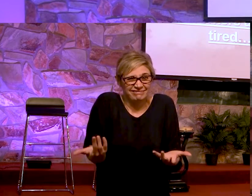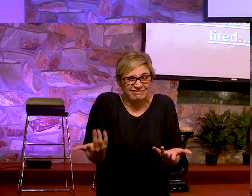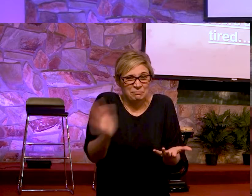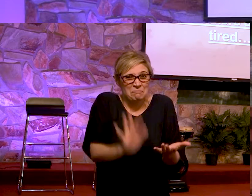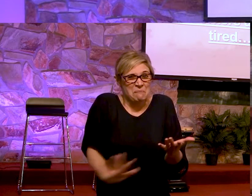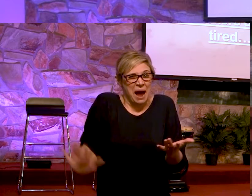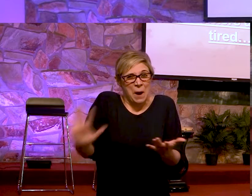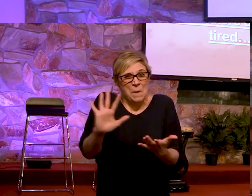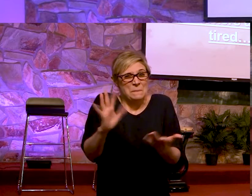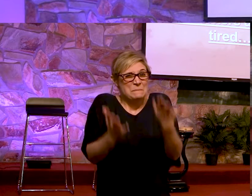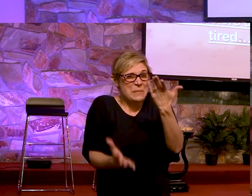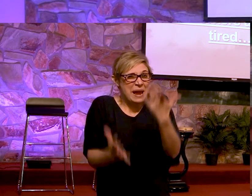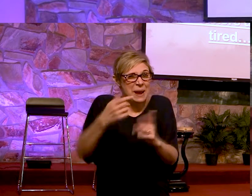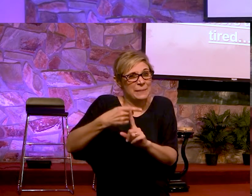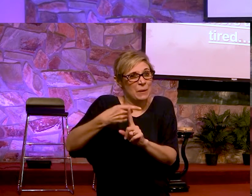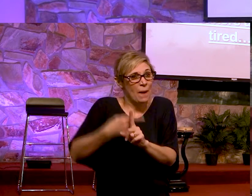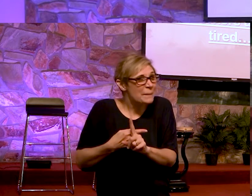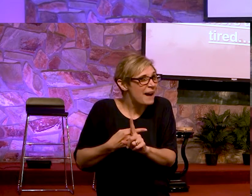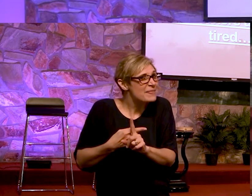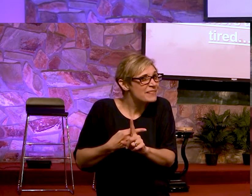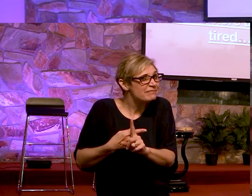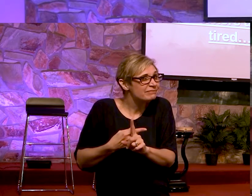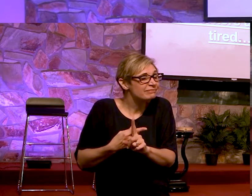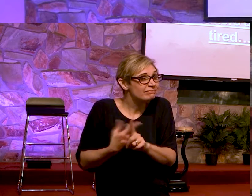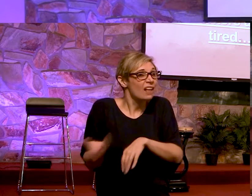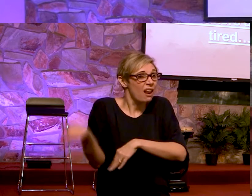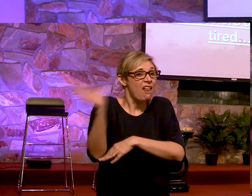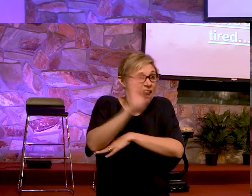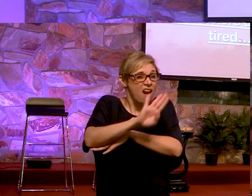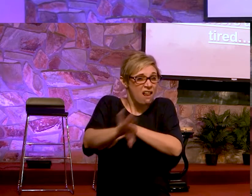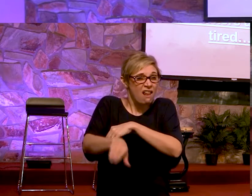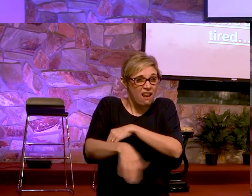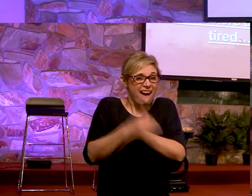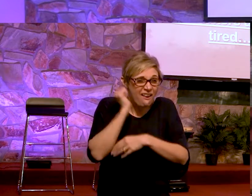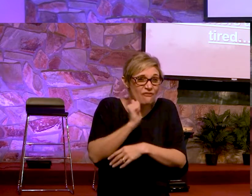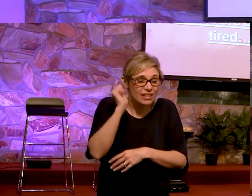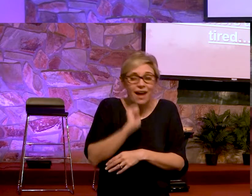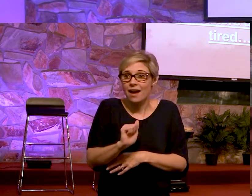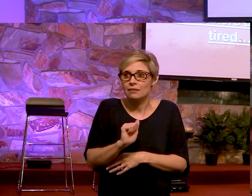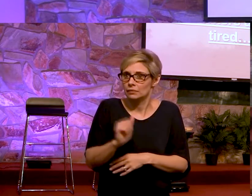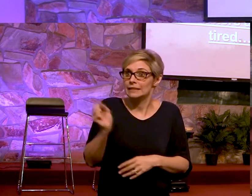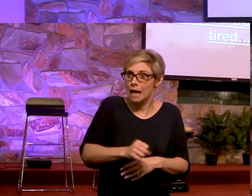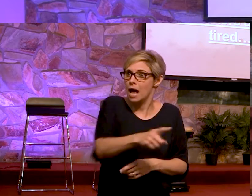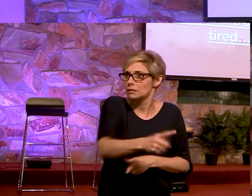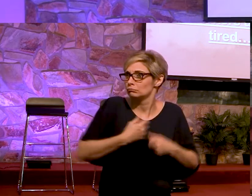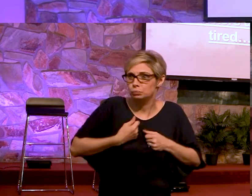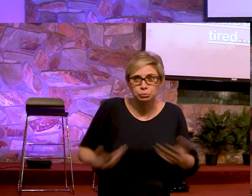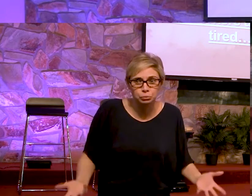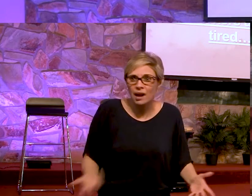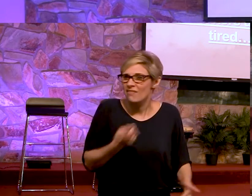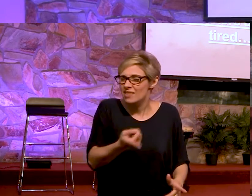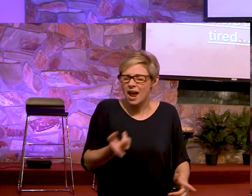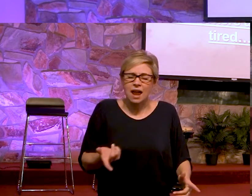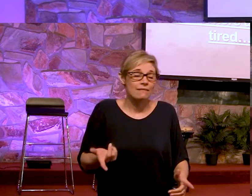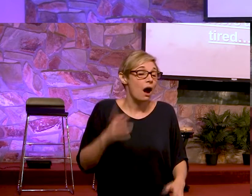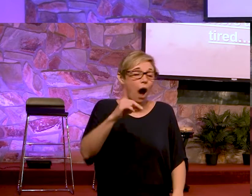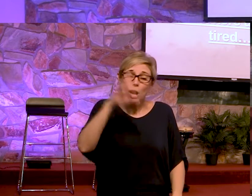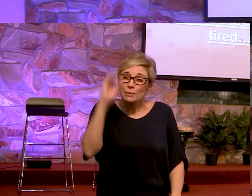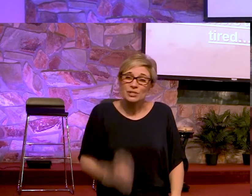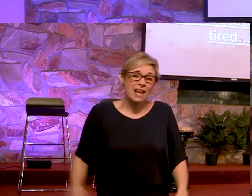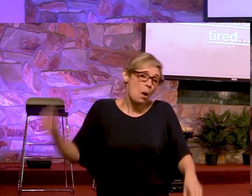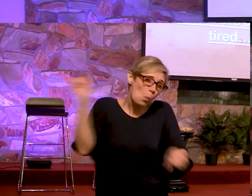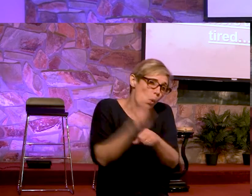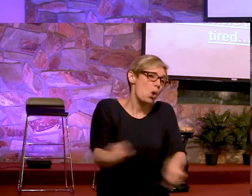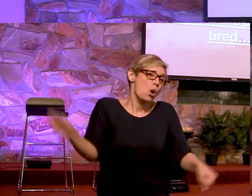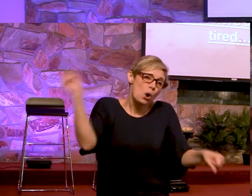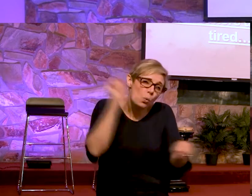month, day in and day out, and they're exhausted. They've been given it all that they have and